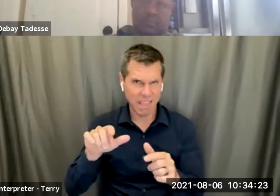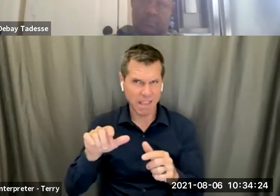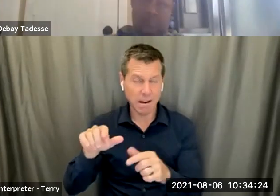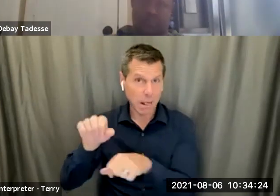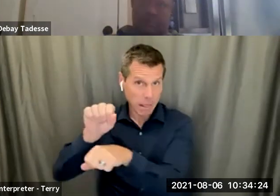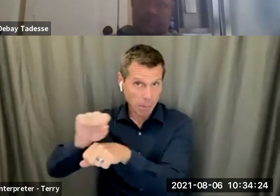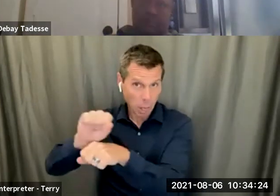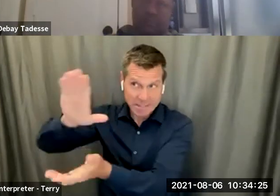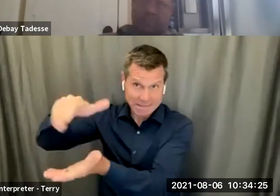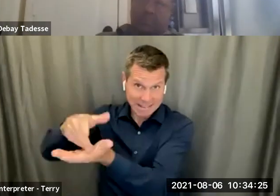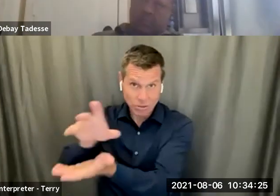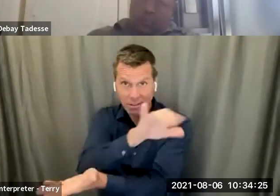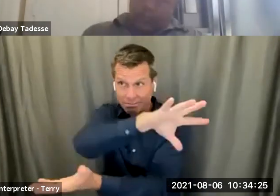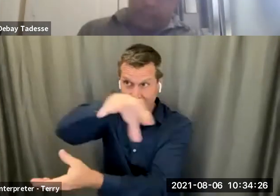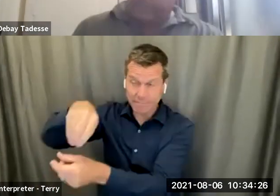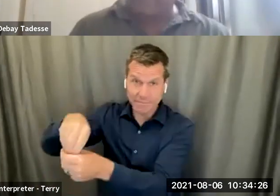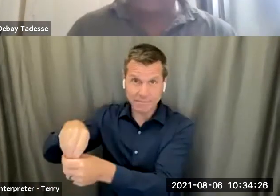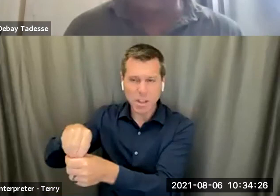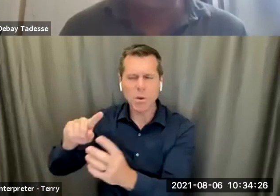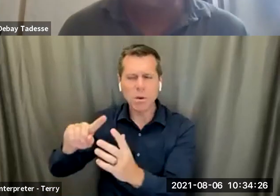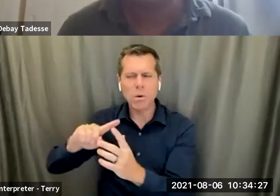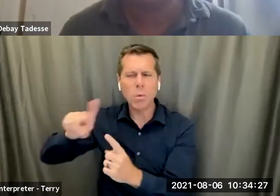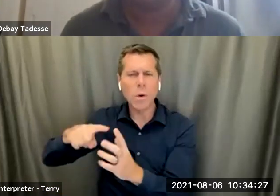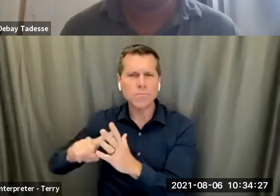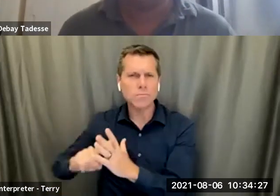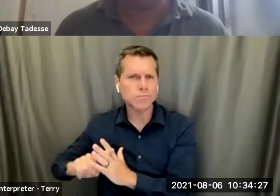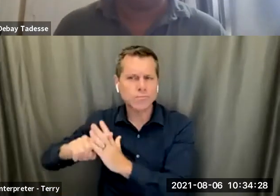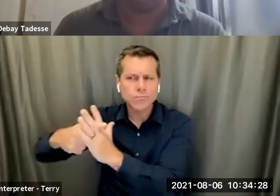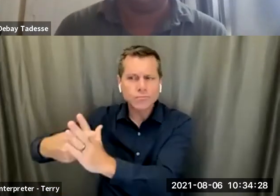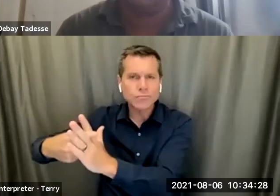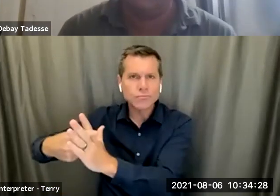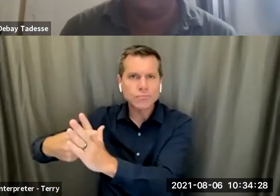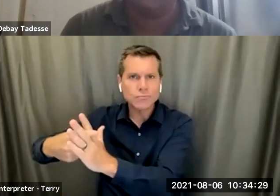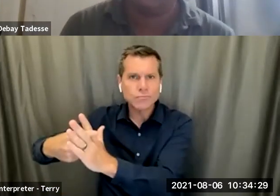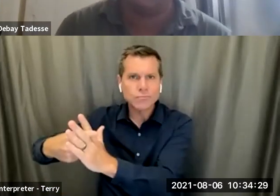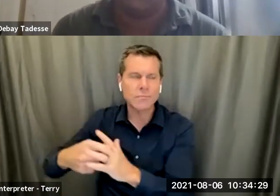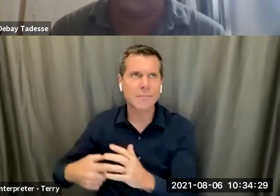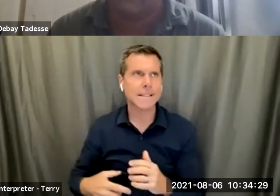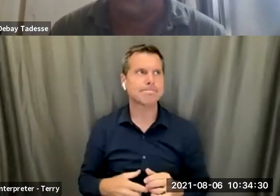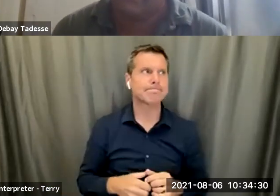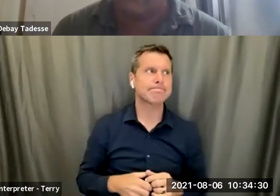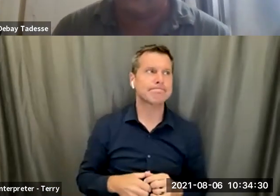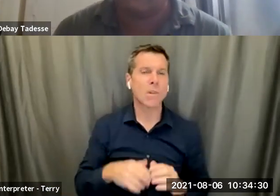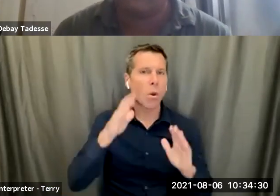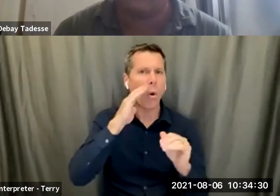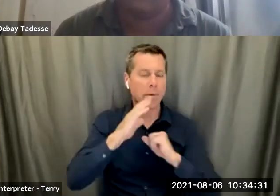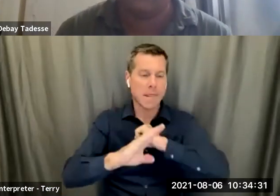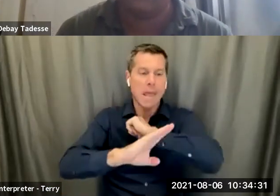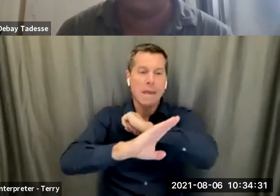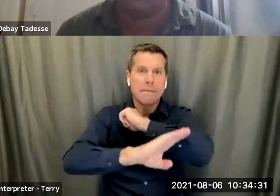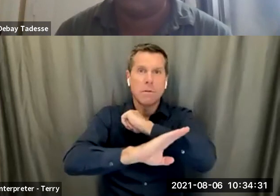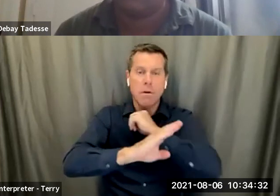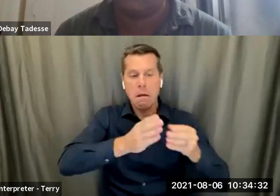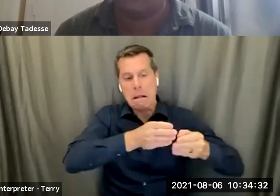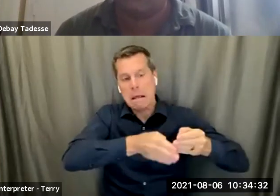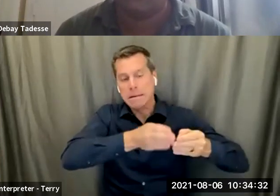then when will that be activated? Well, we hope to have by the end of the fall, this available